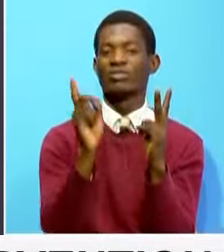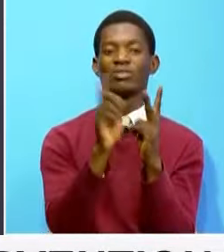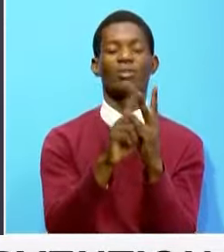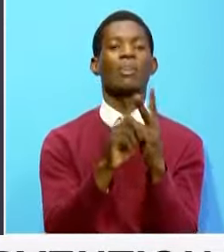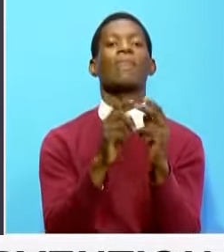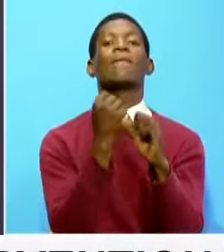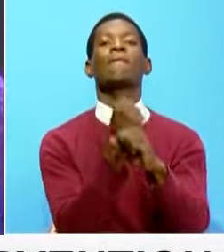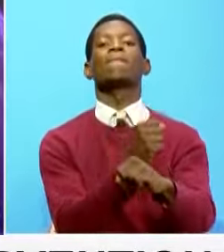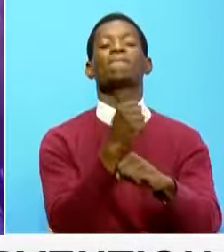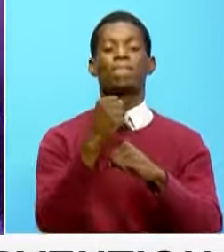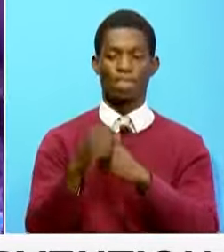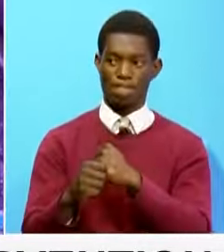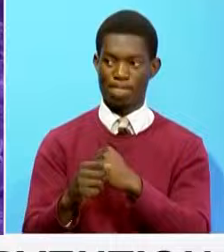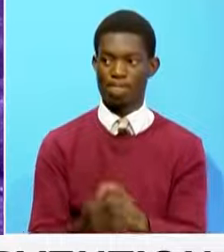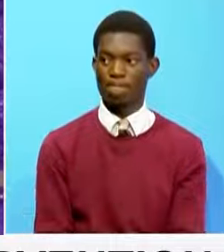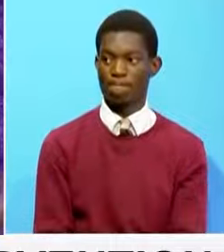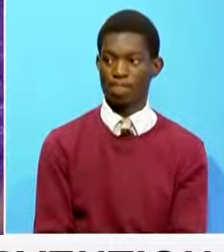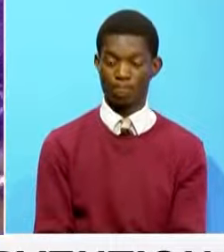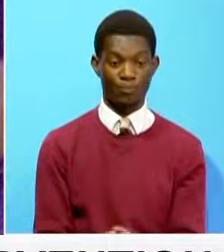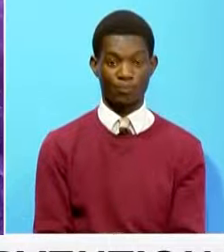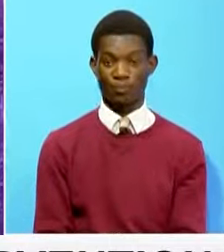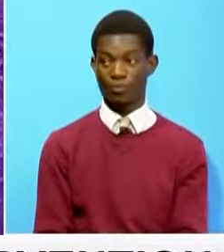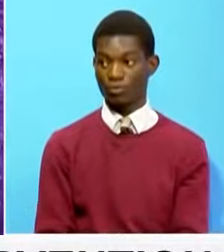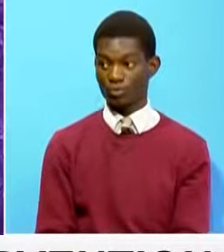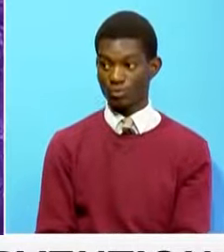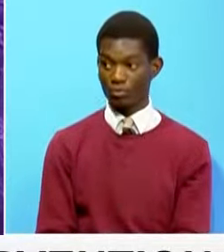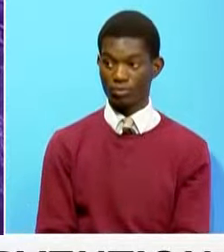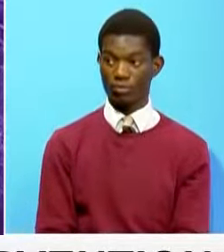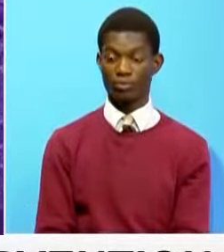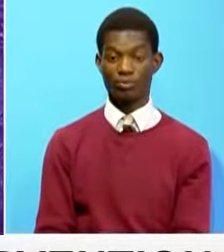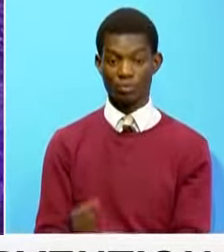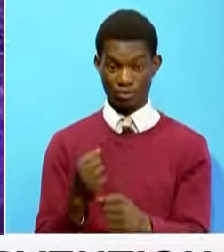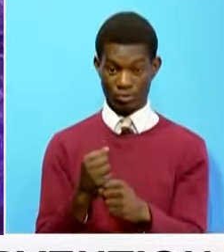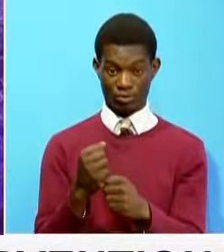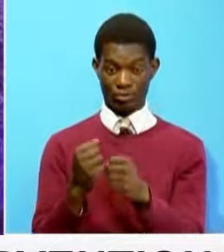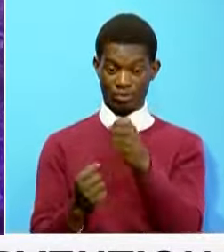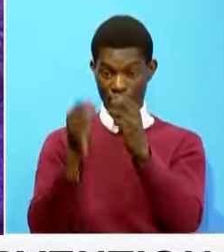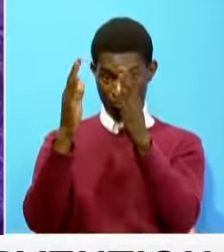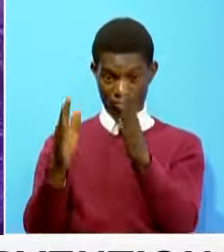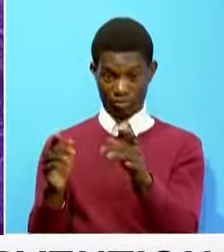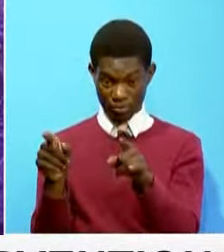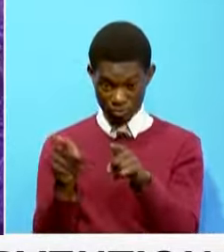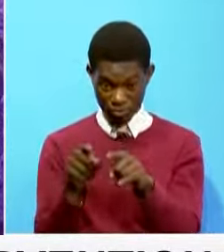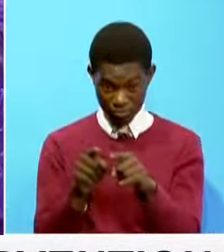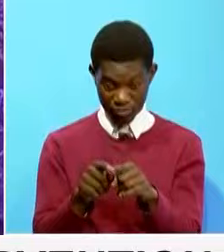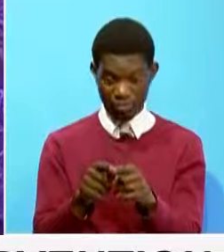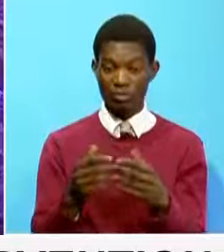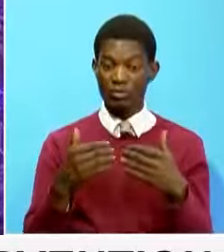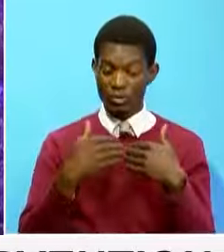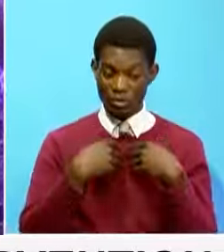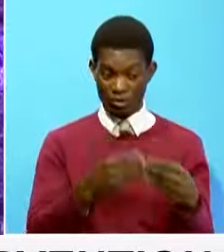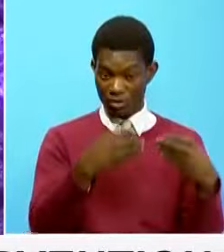security. Yeah. The drivers used the occasion to hand over a petition to the district commissioner for the government to